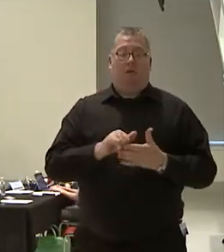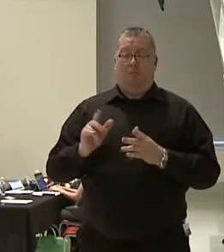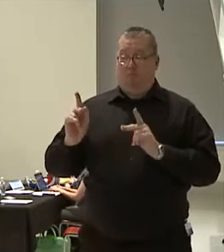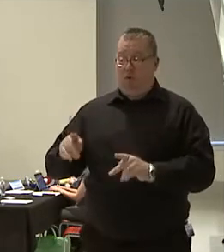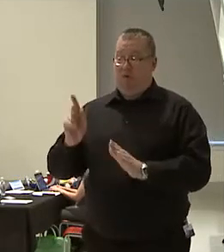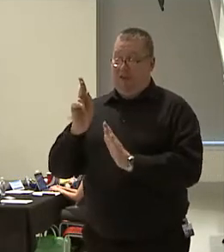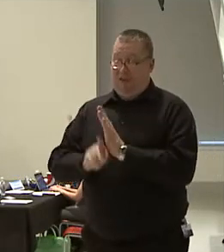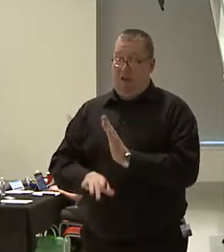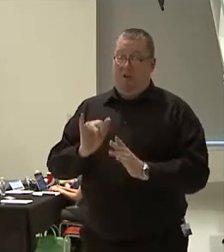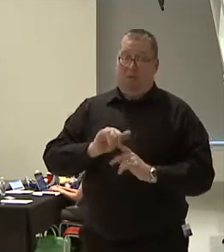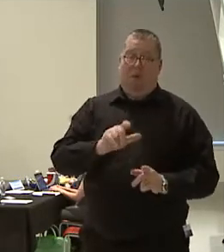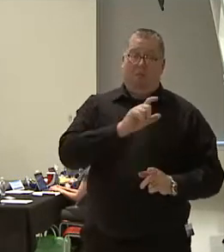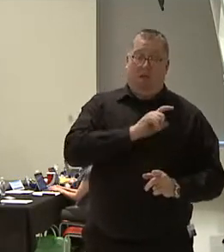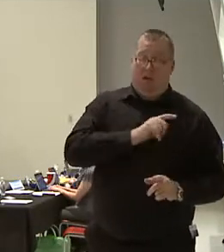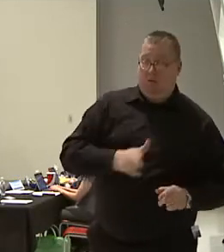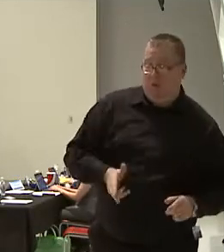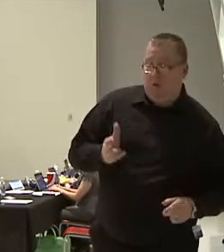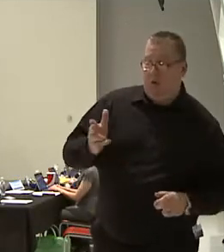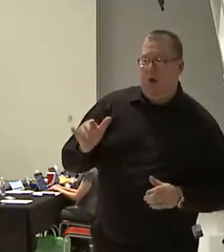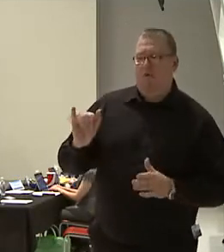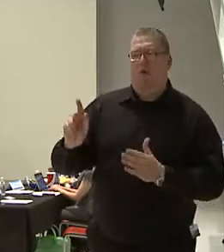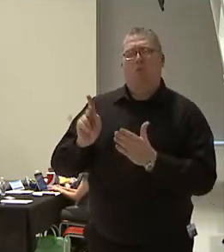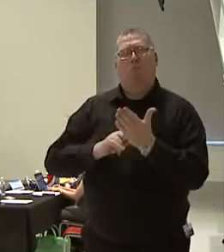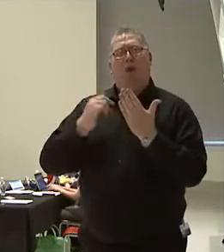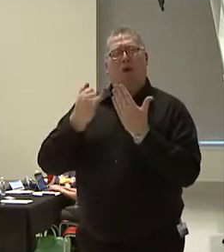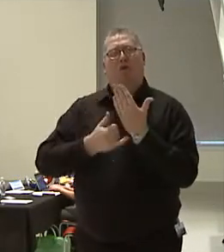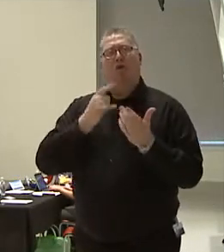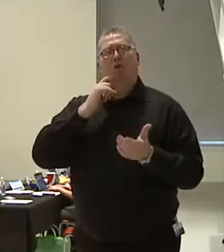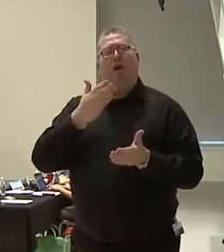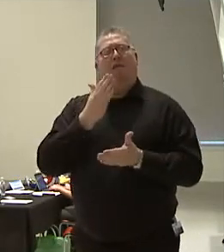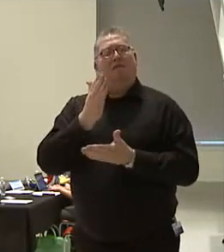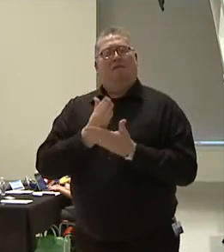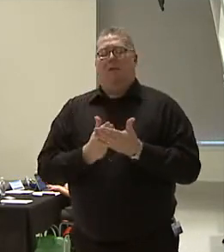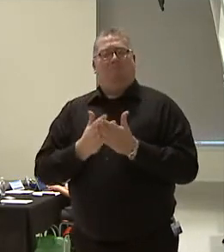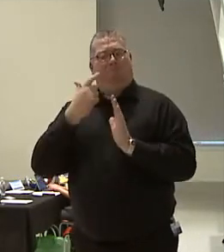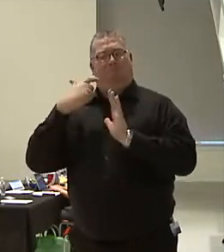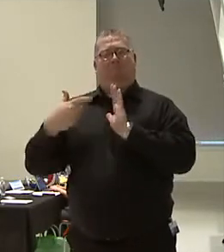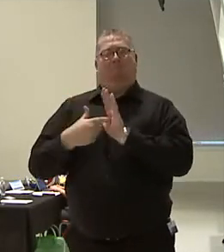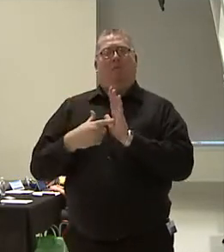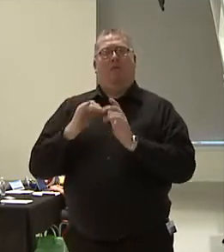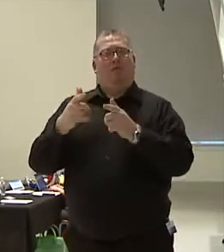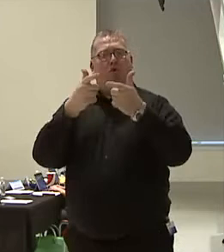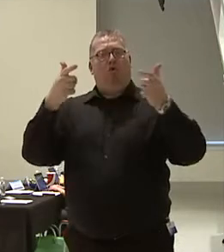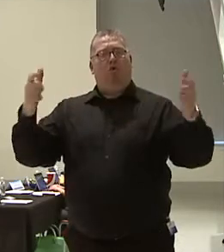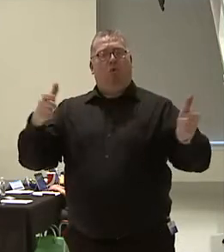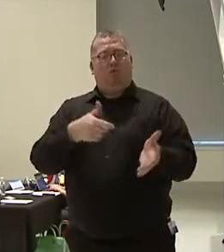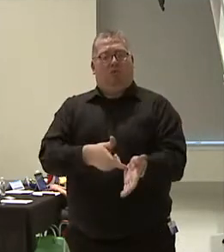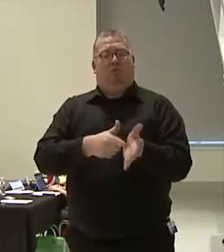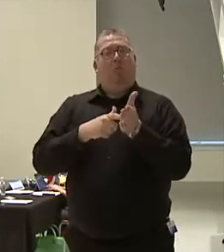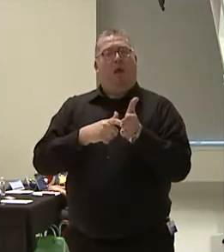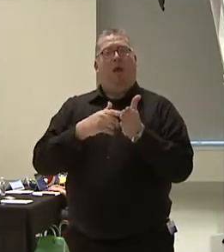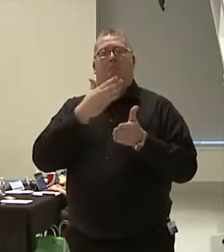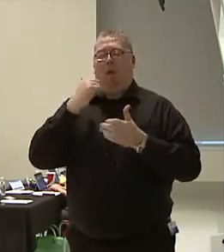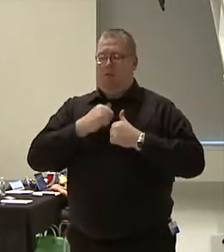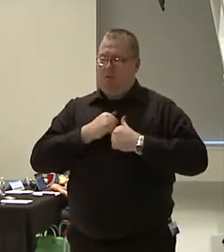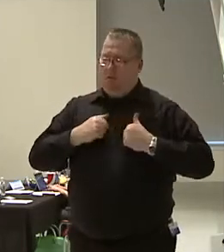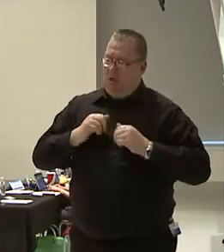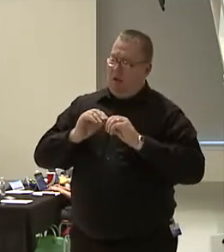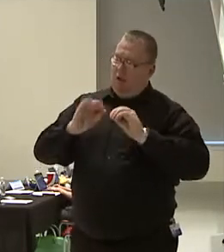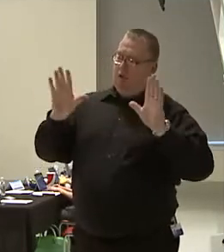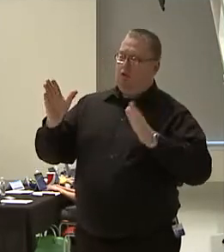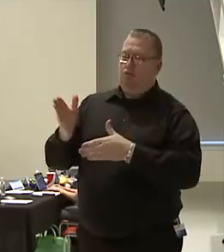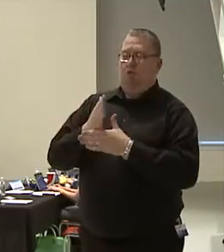and FatalEncounters.org. These projects should be taken as a leading indicator of a huge and growing demand for better transparency in law